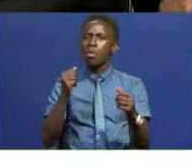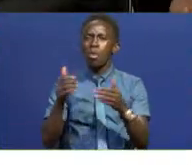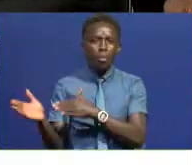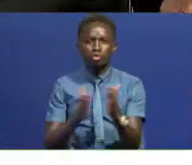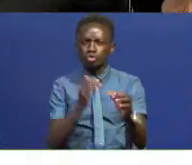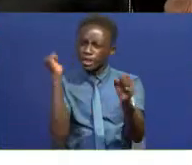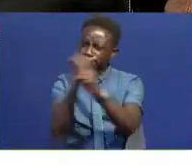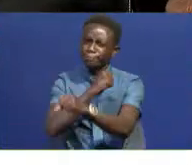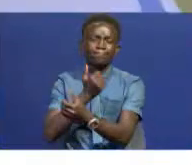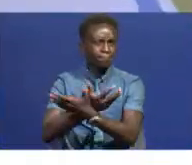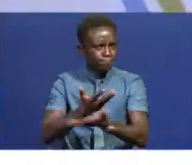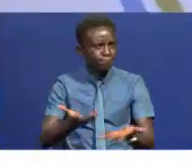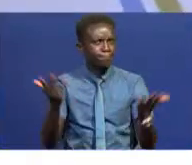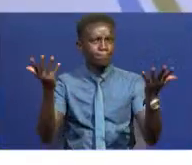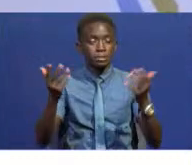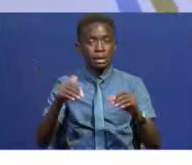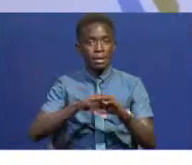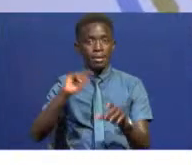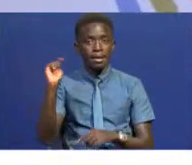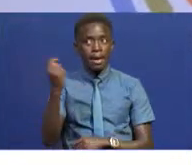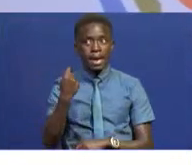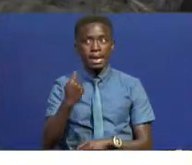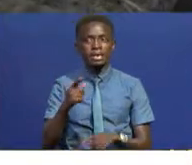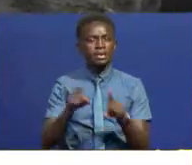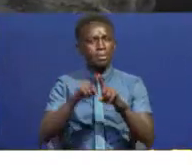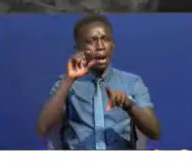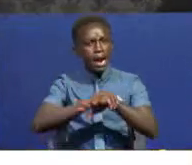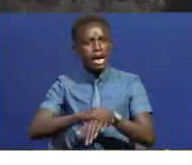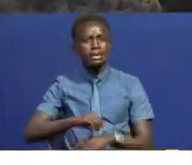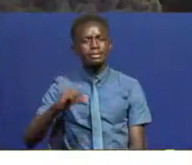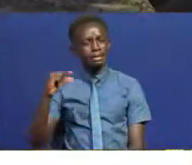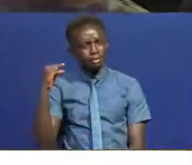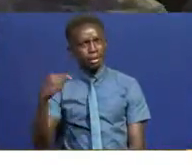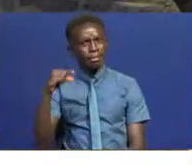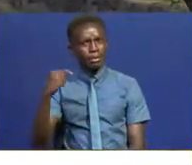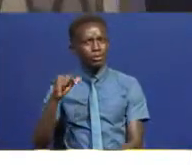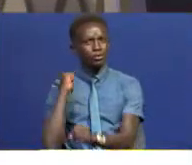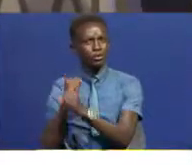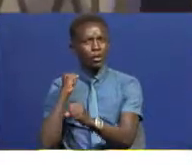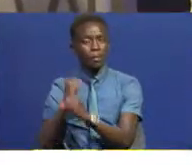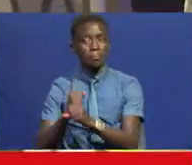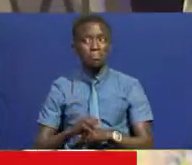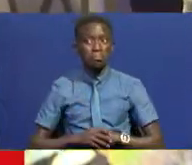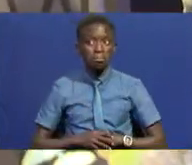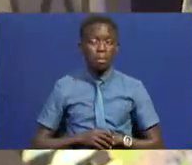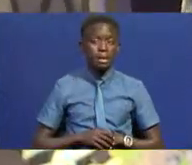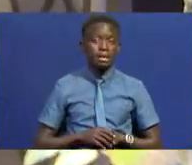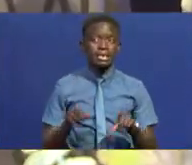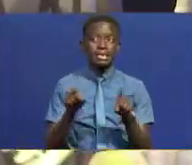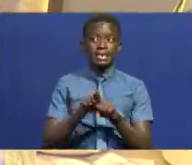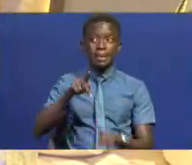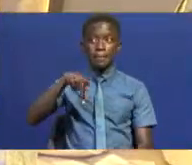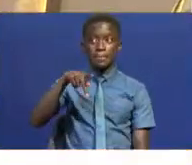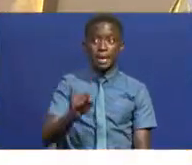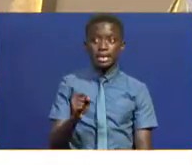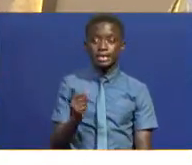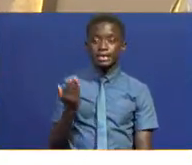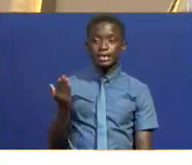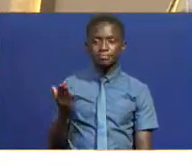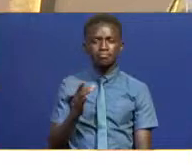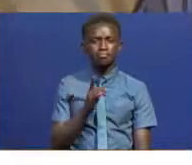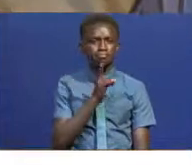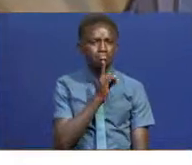a roundtable on green jobs and skills development, the PS for Environment First Designee said renovation or